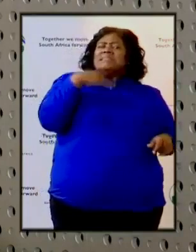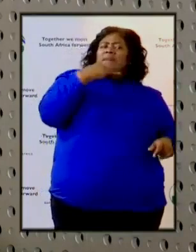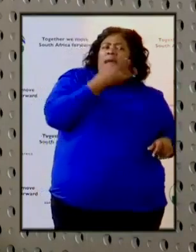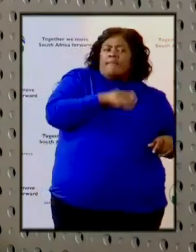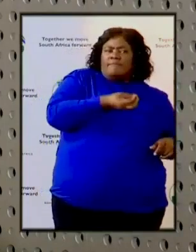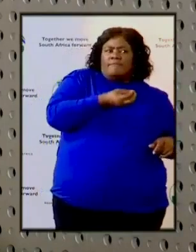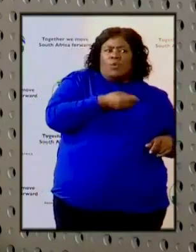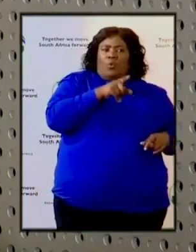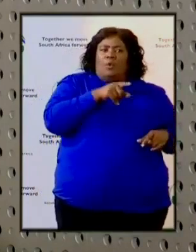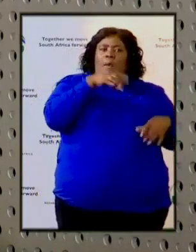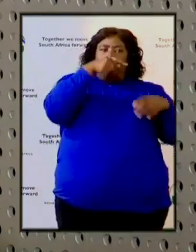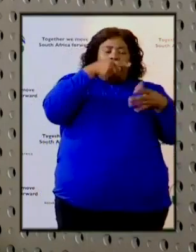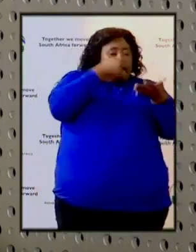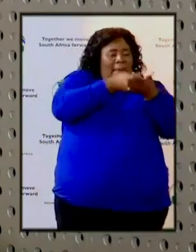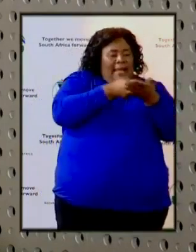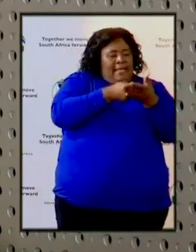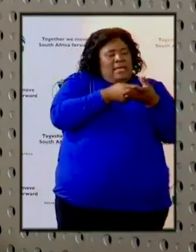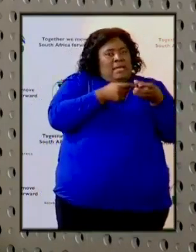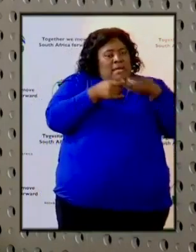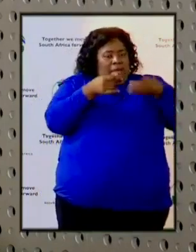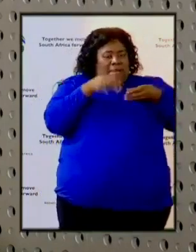muntu abe nephakethe lakhe lasiklid